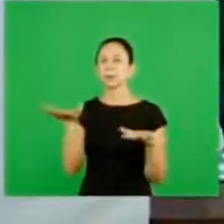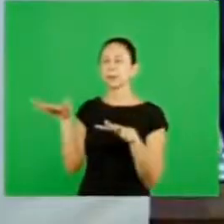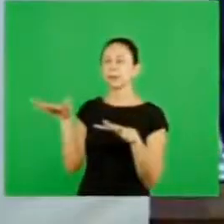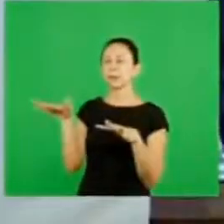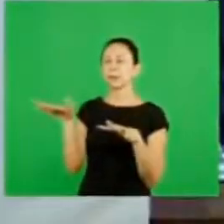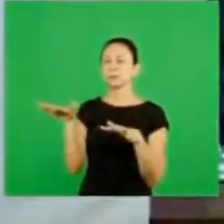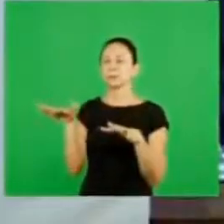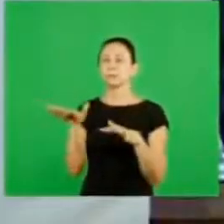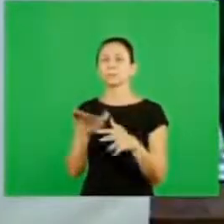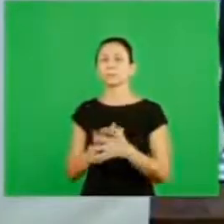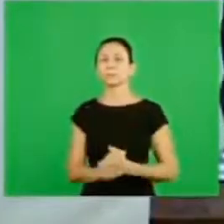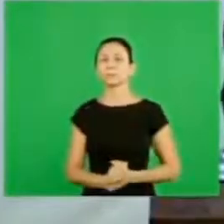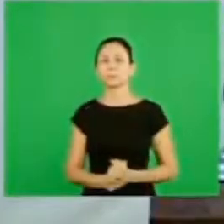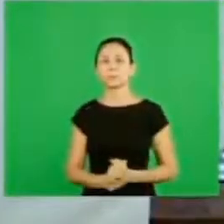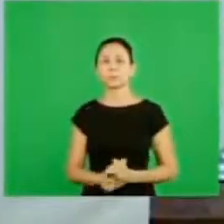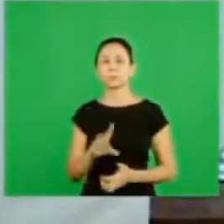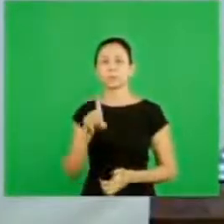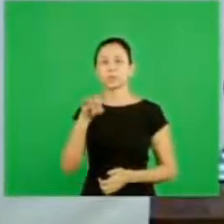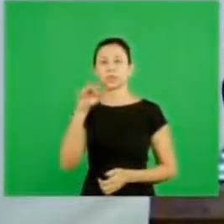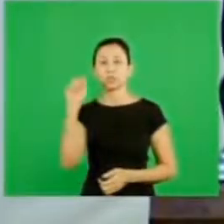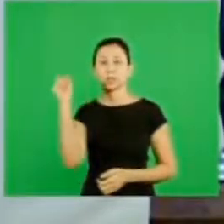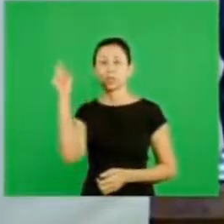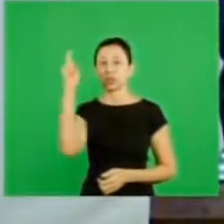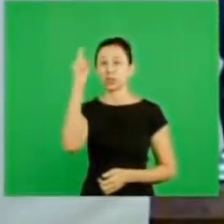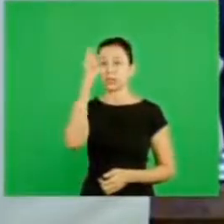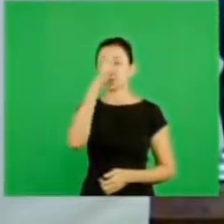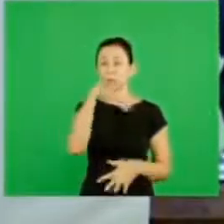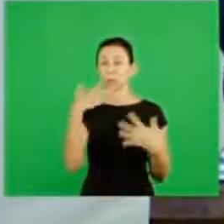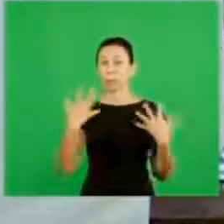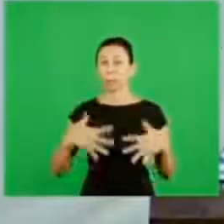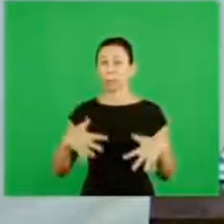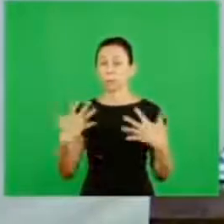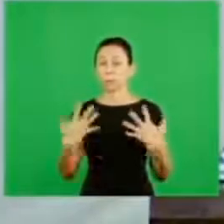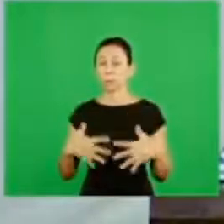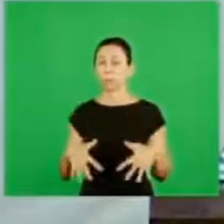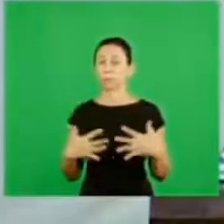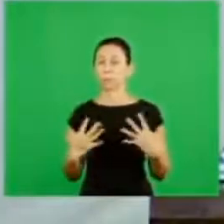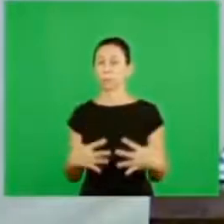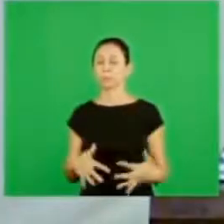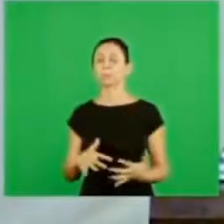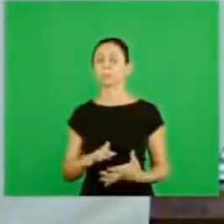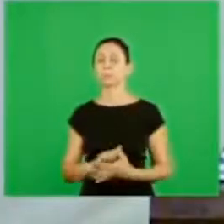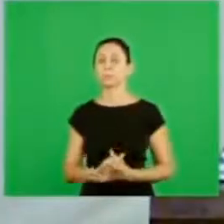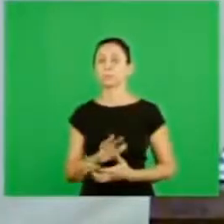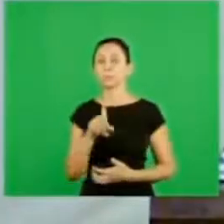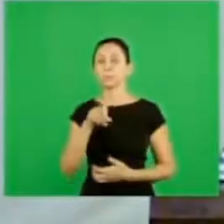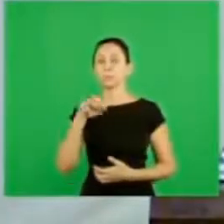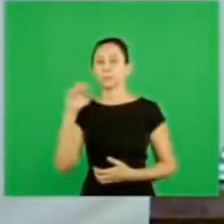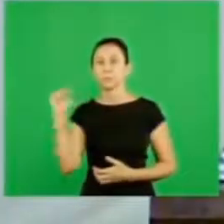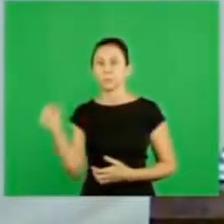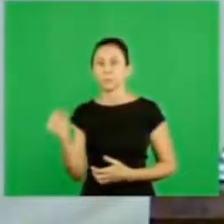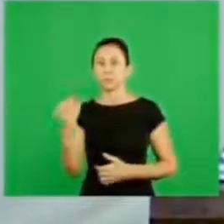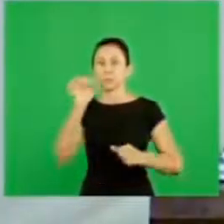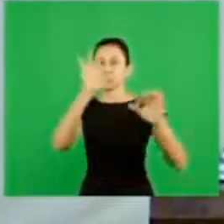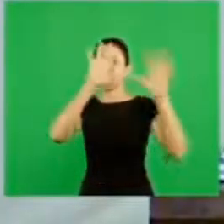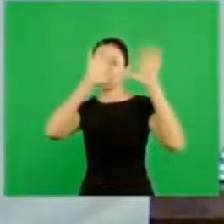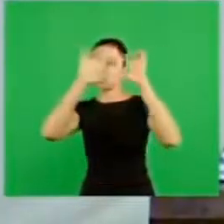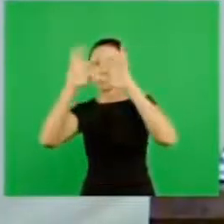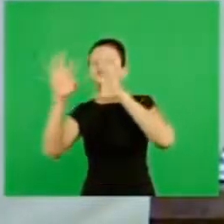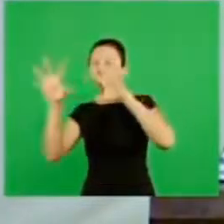like that all would focus now, from now on, a day of darkness,